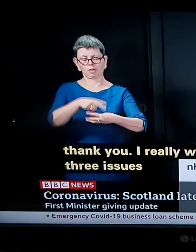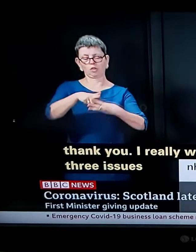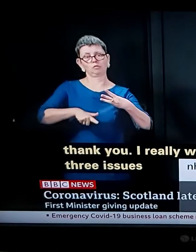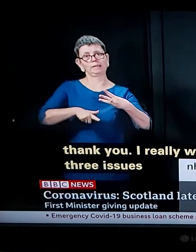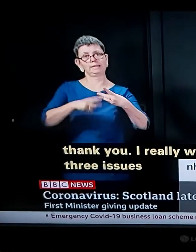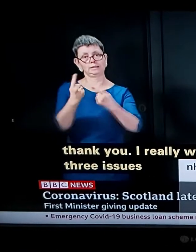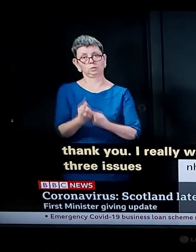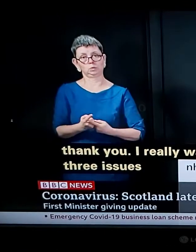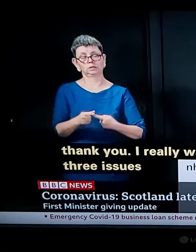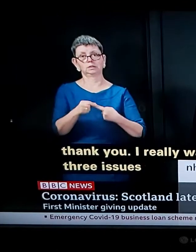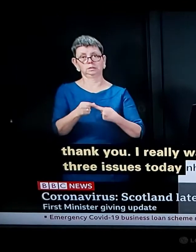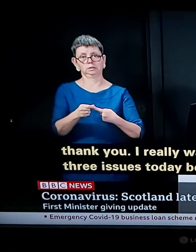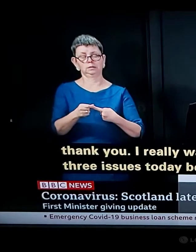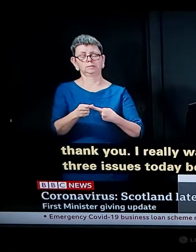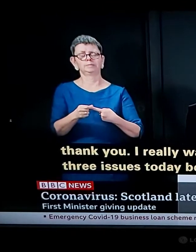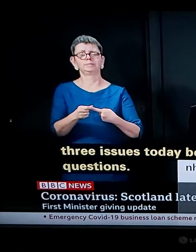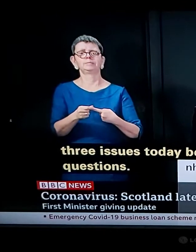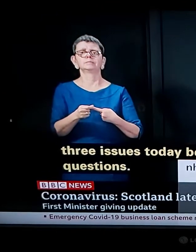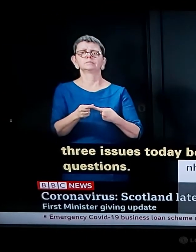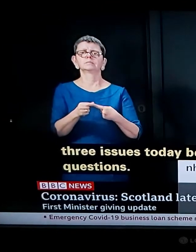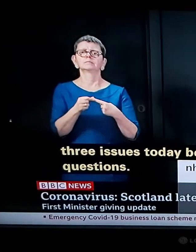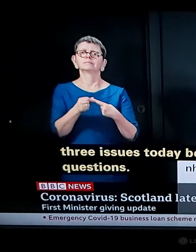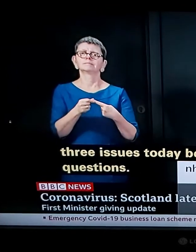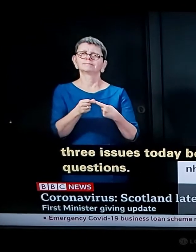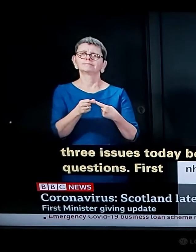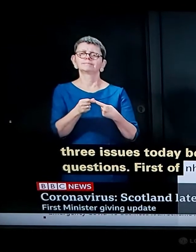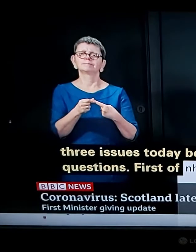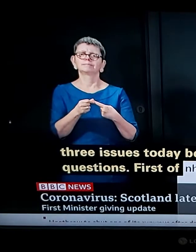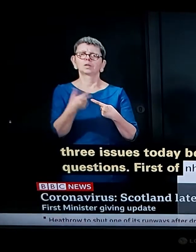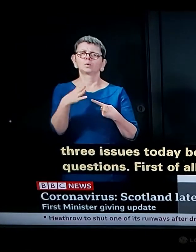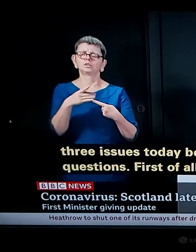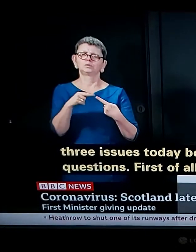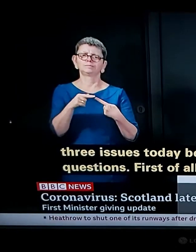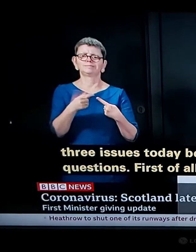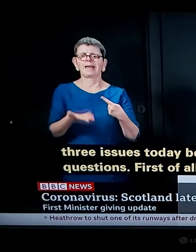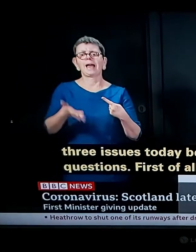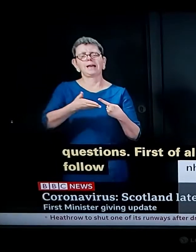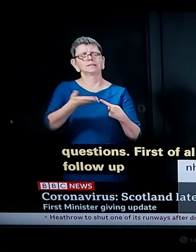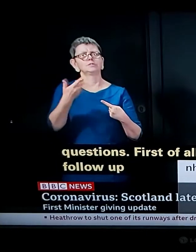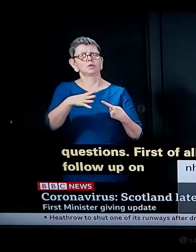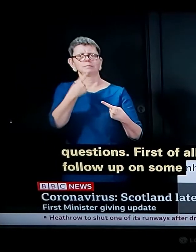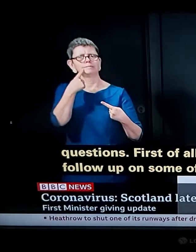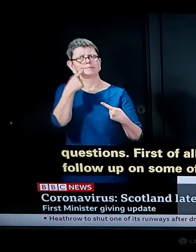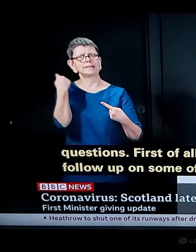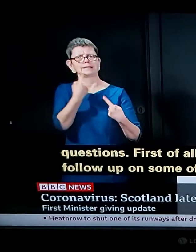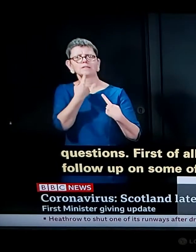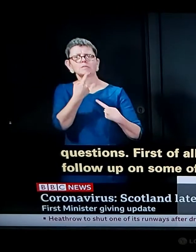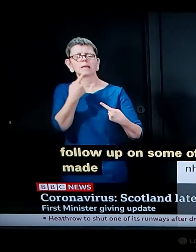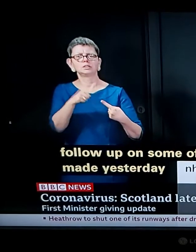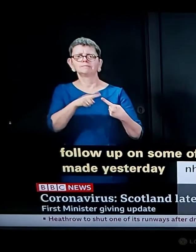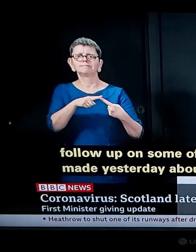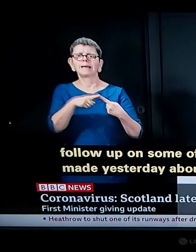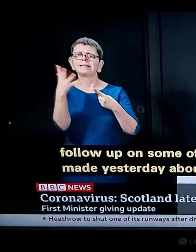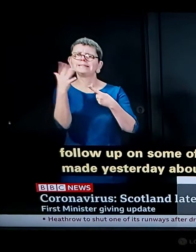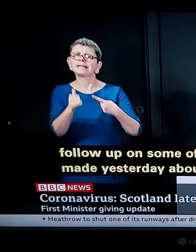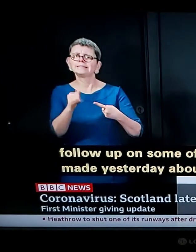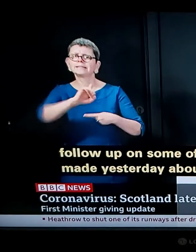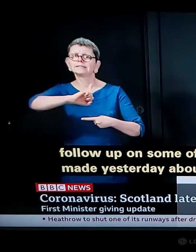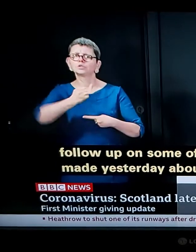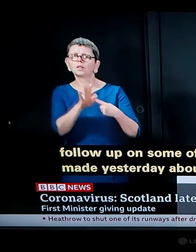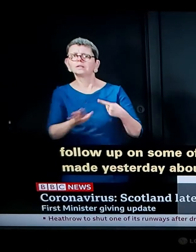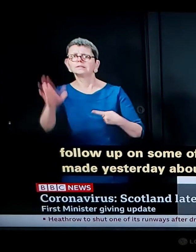questions. First of all, I want to follow up on some of the points I made yesterday about testing in Scotland. I know that